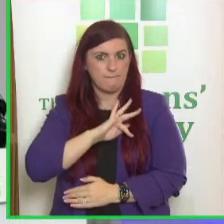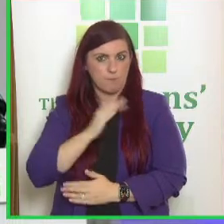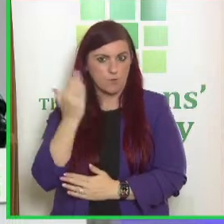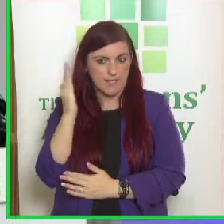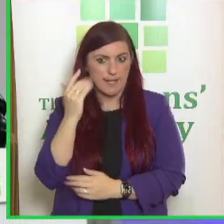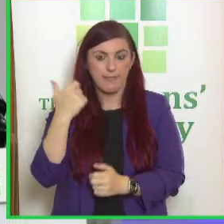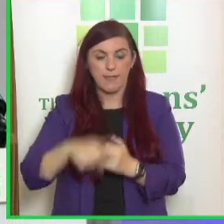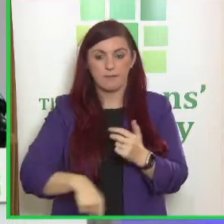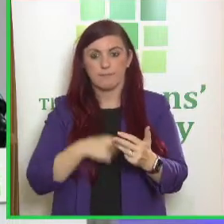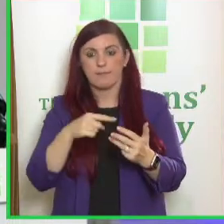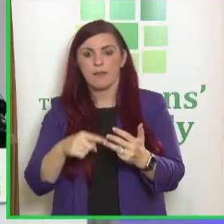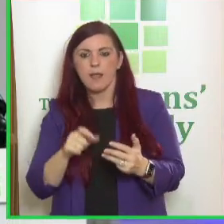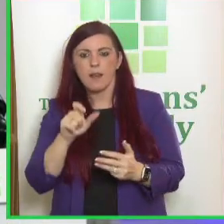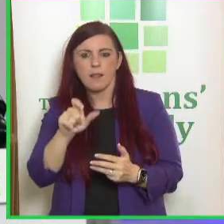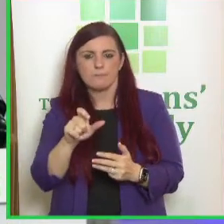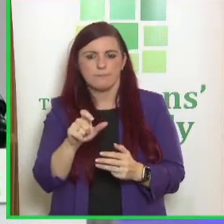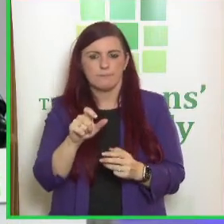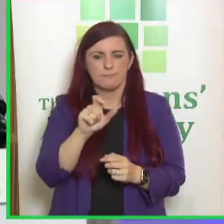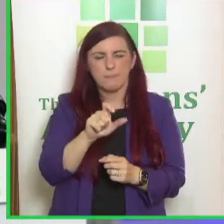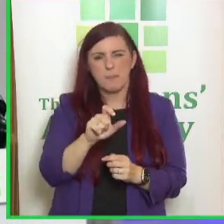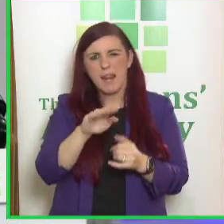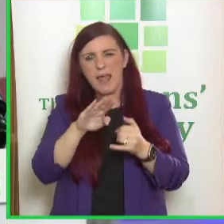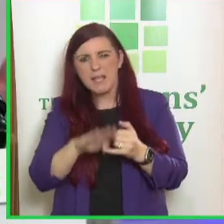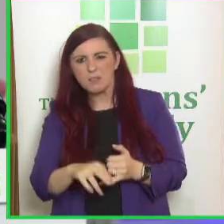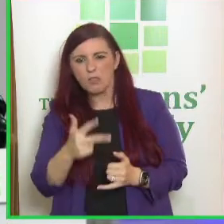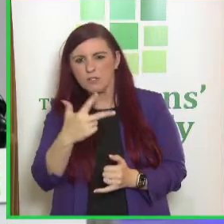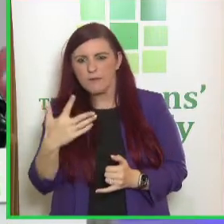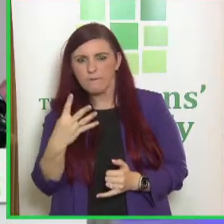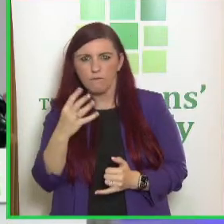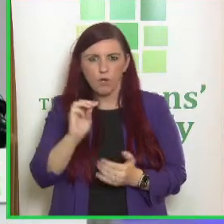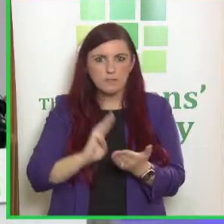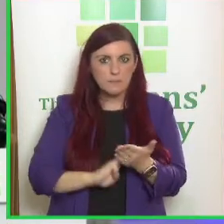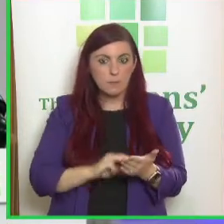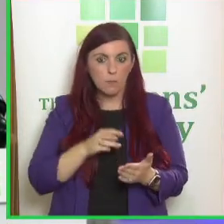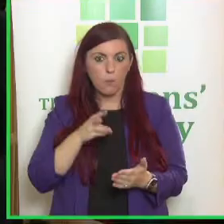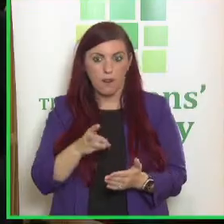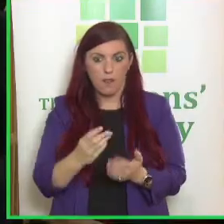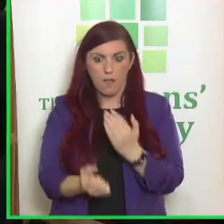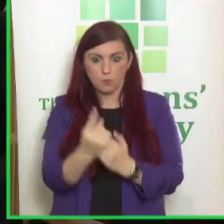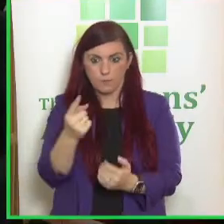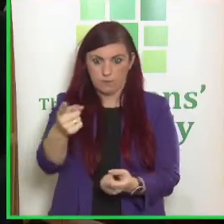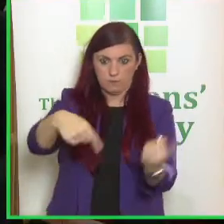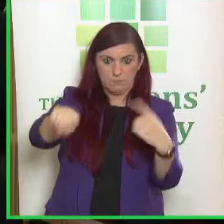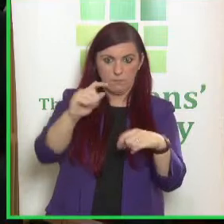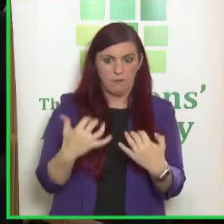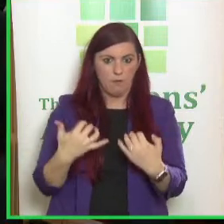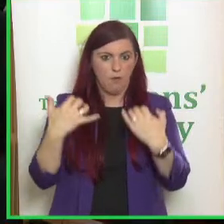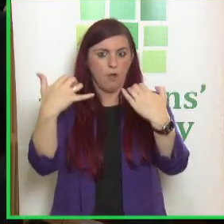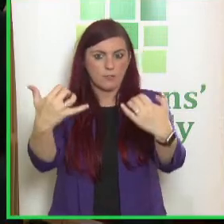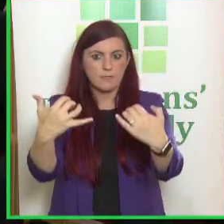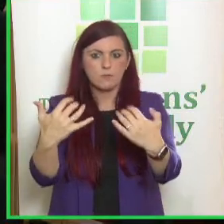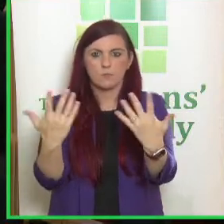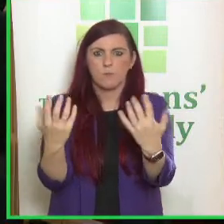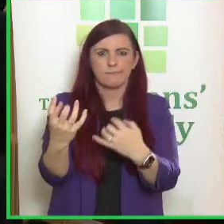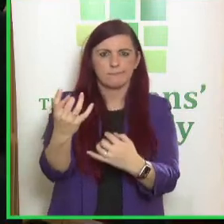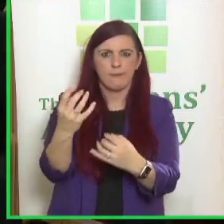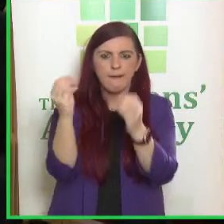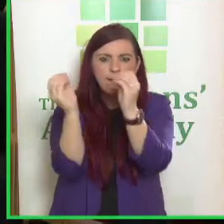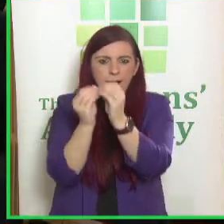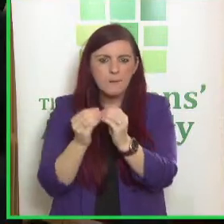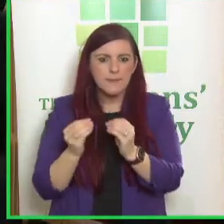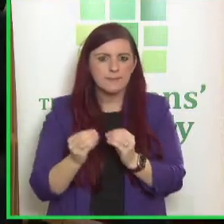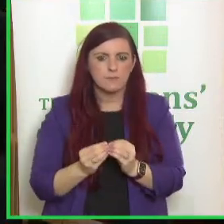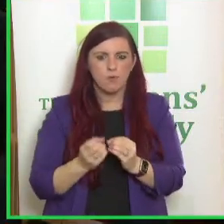we'll get into a session for the last 35-40 minutes, which is an opportunity for people in the audience here this afternoon to share their comments and their